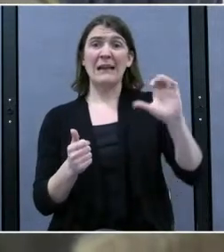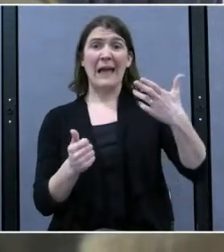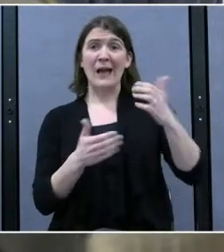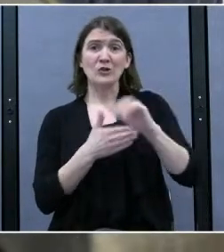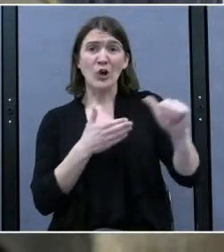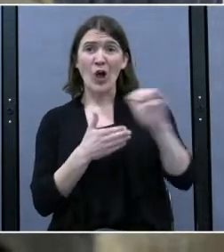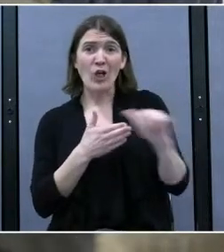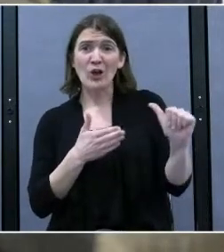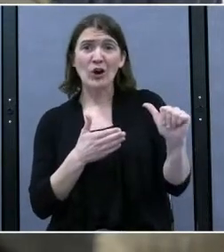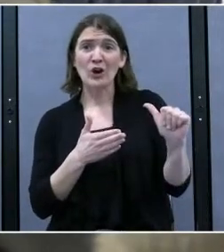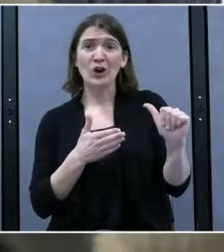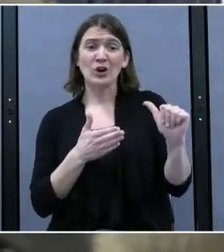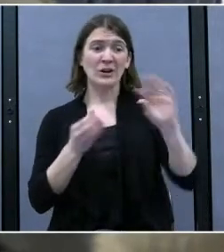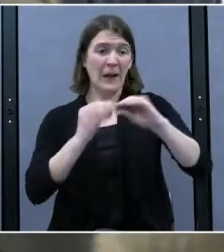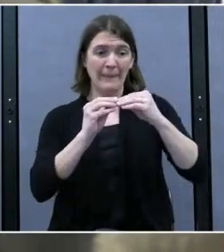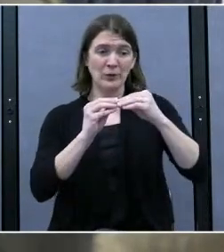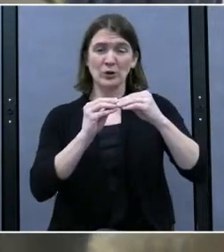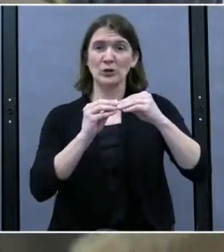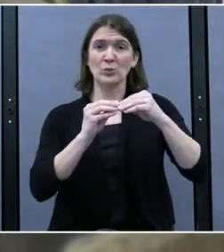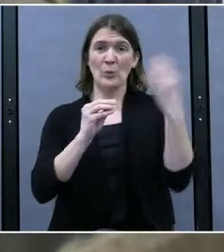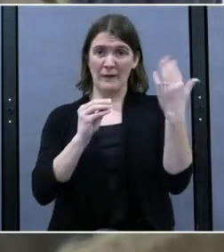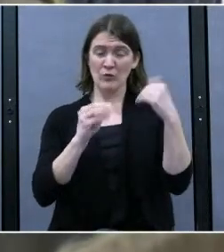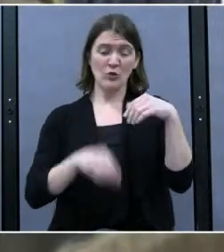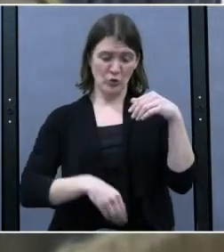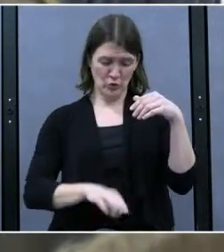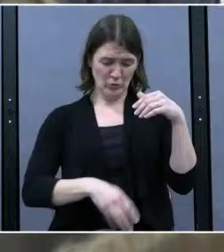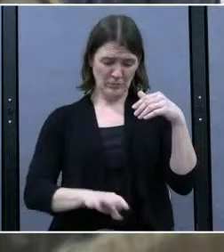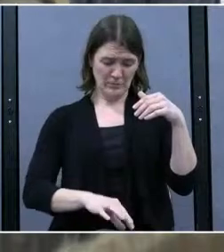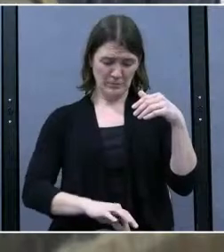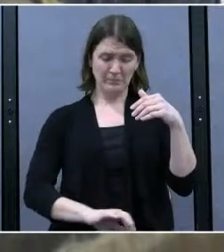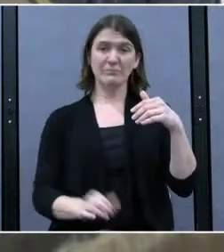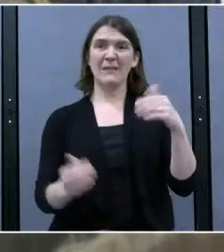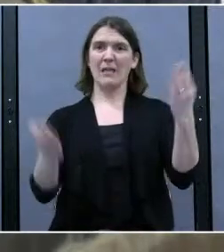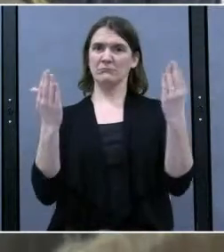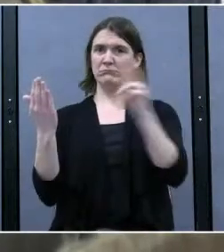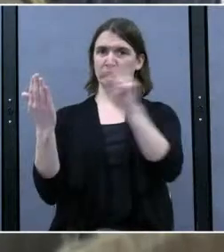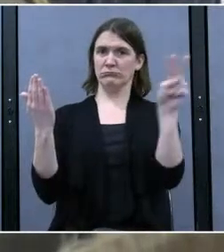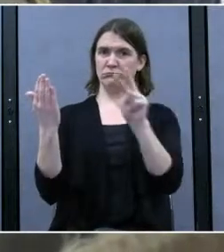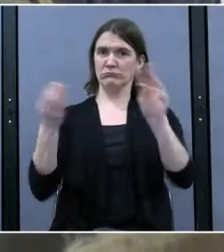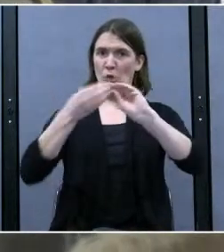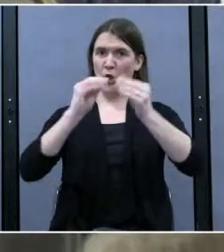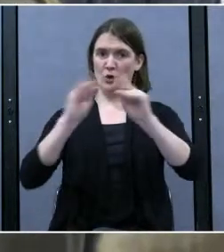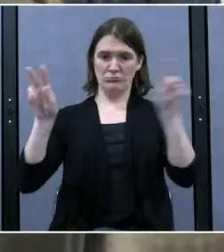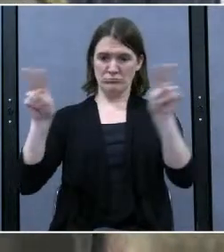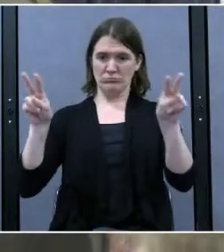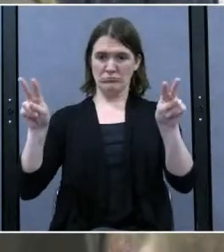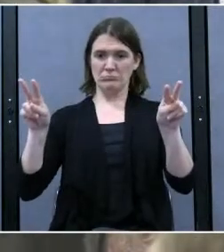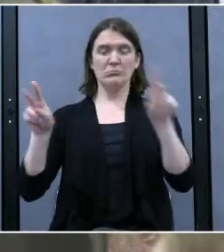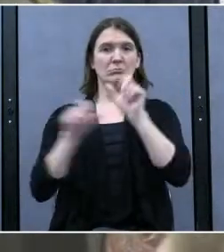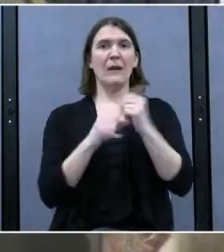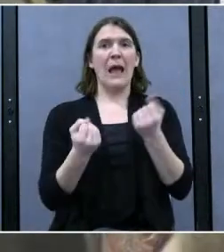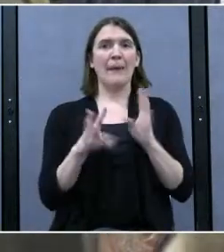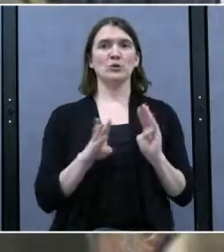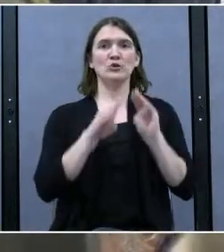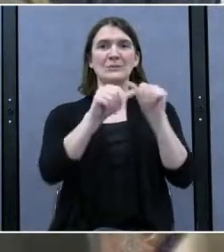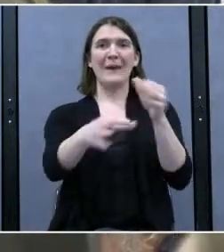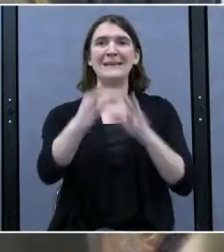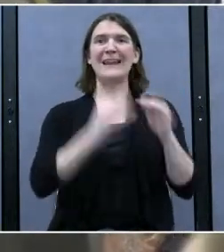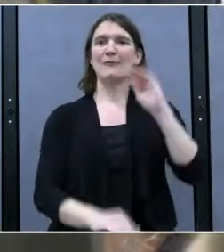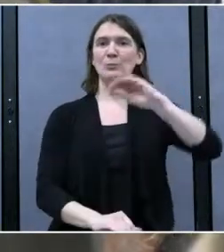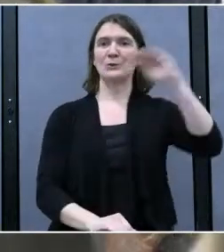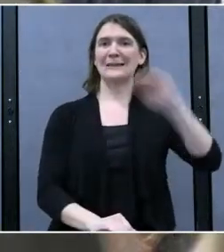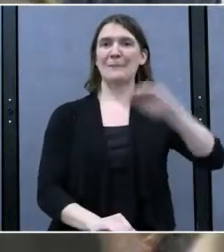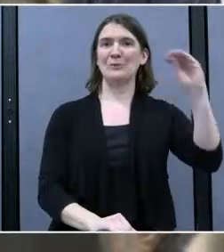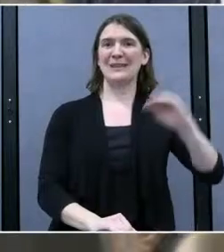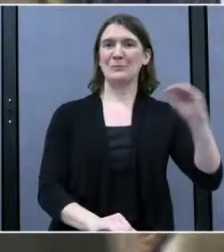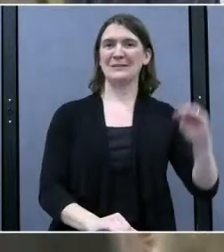dollar numeral and compare them so you know how much you're legitimately spending instead of just a percentage,